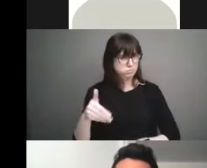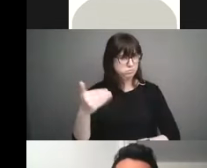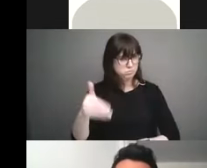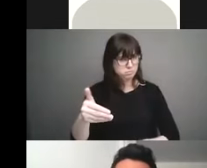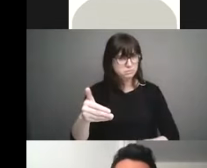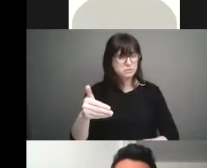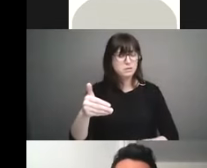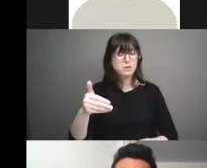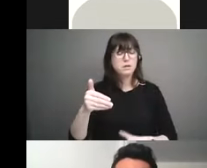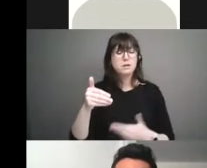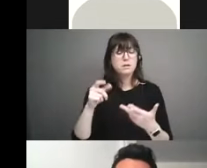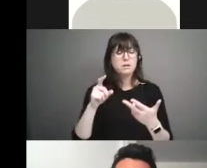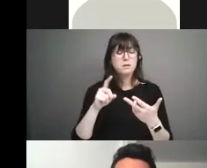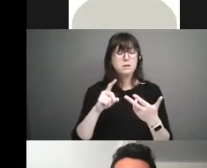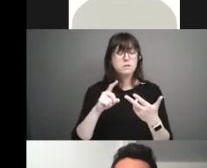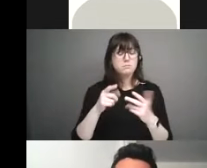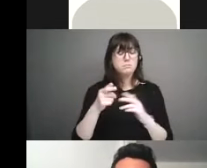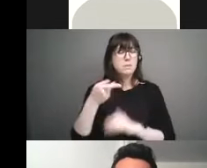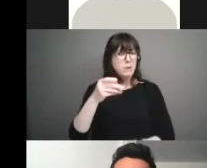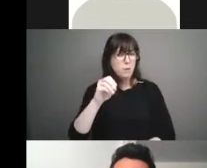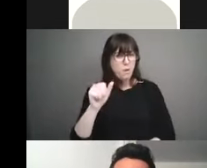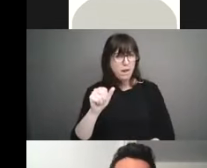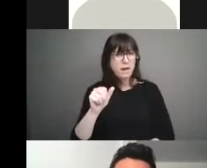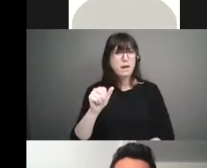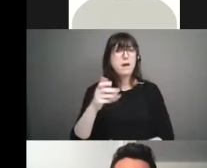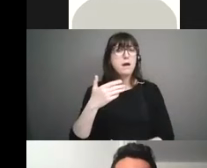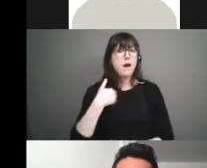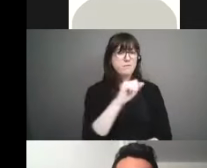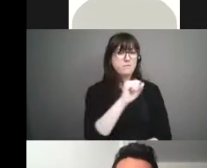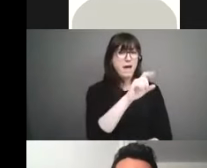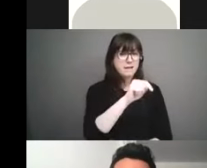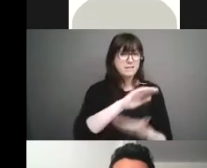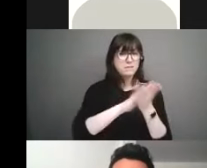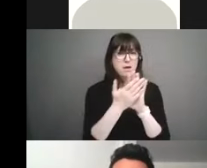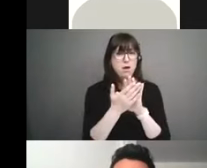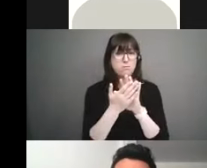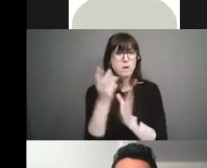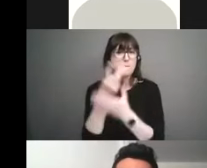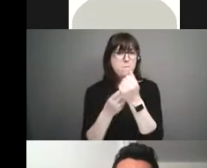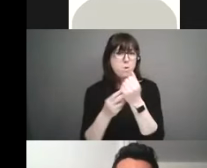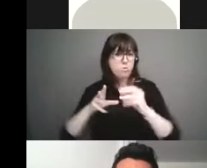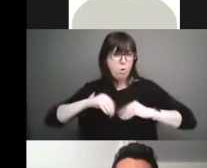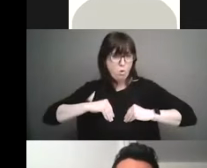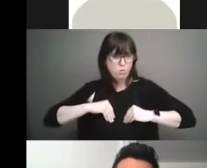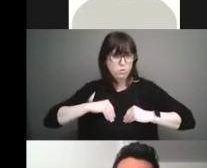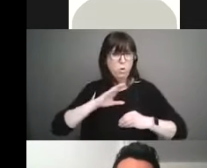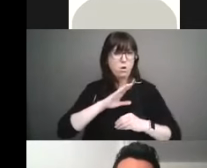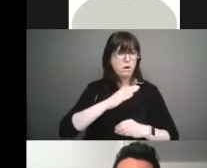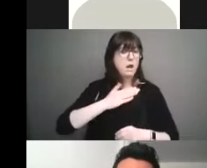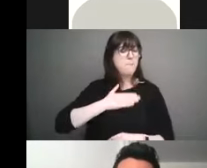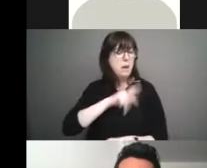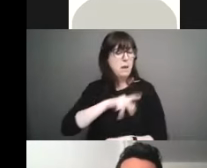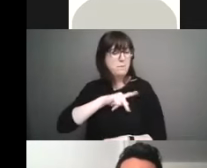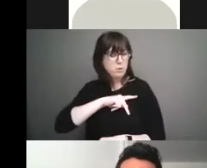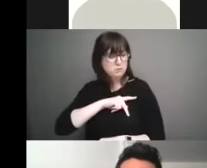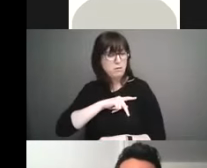is attorneys placing assets into joint ownership or commingling their own personal assets